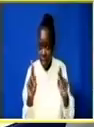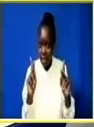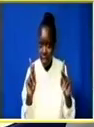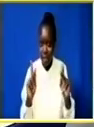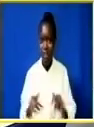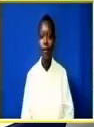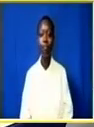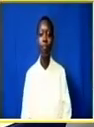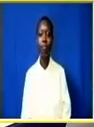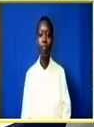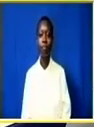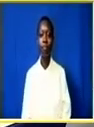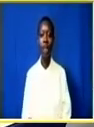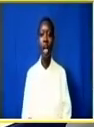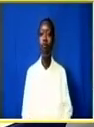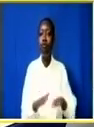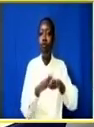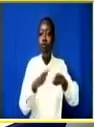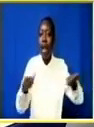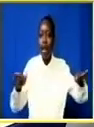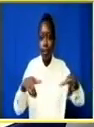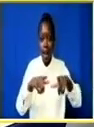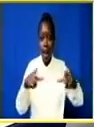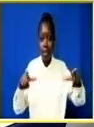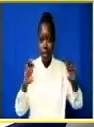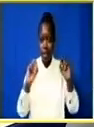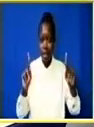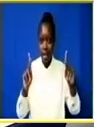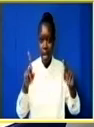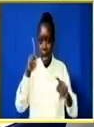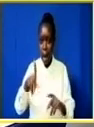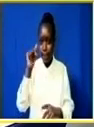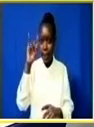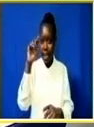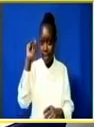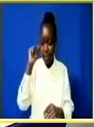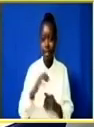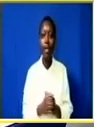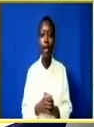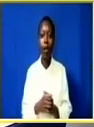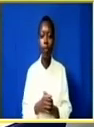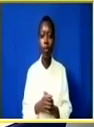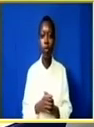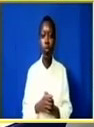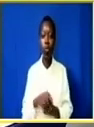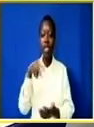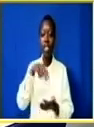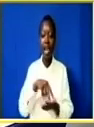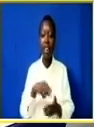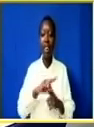Yes. Okay. They are low. They are low. We call them plains. Yes. You stand here, you see all over there.